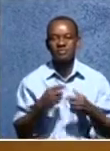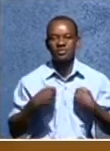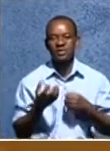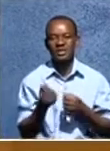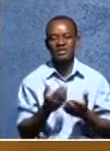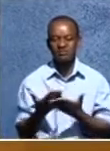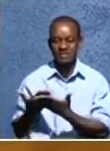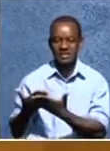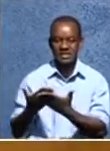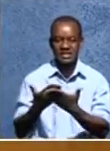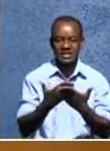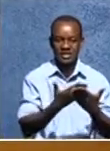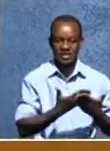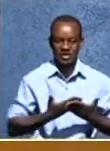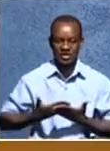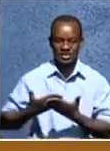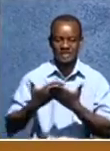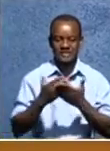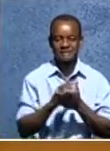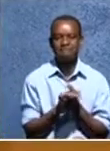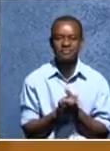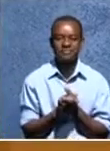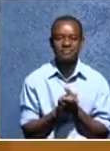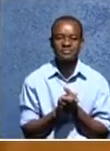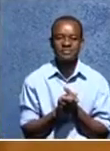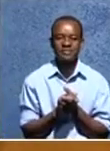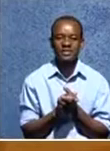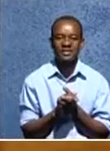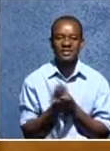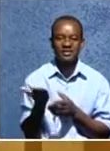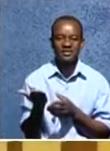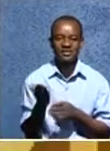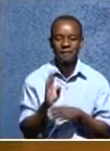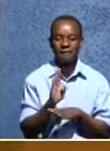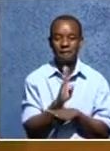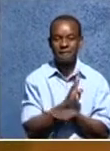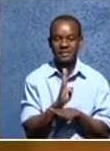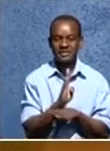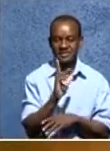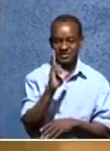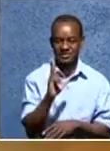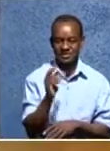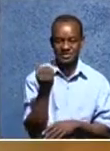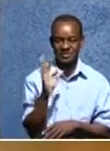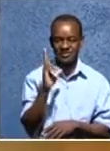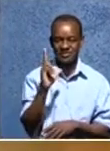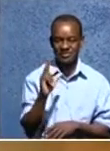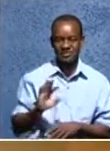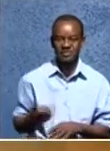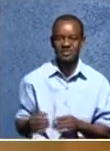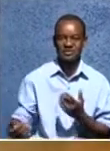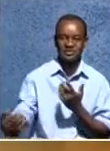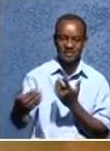there. They are the market for a startup person when you want to enter into traveling around your